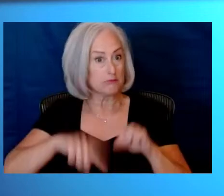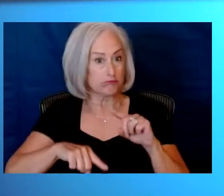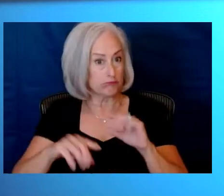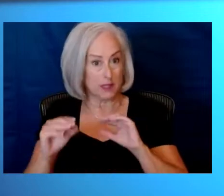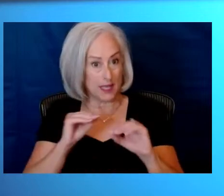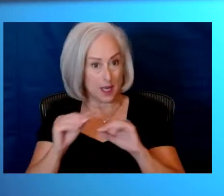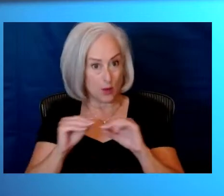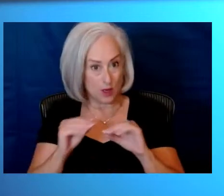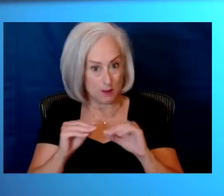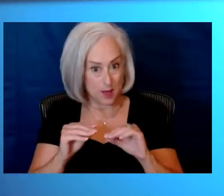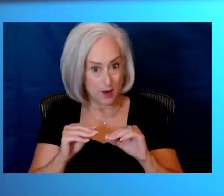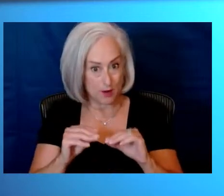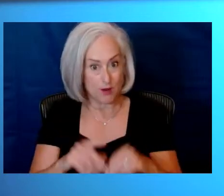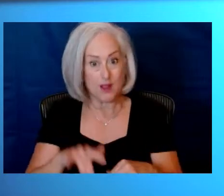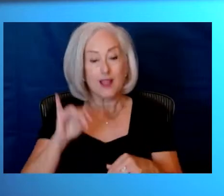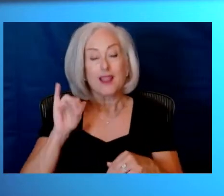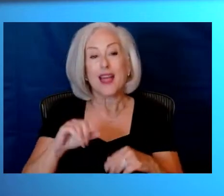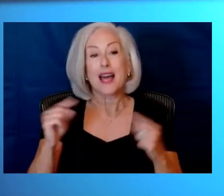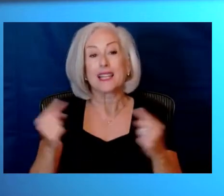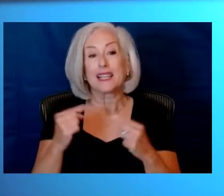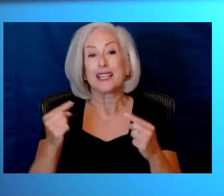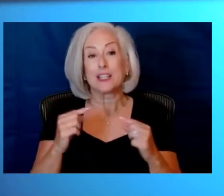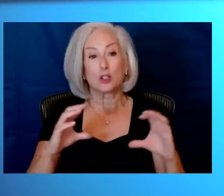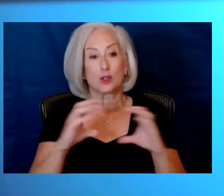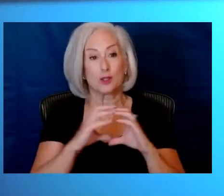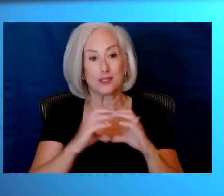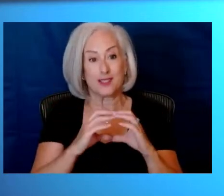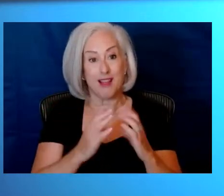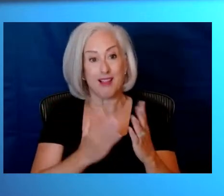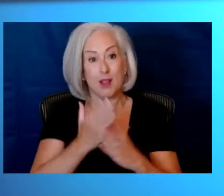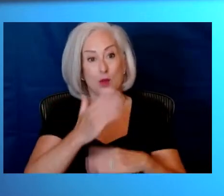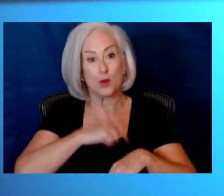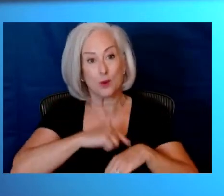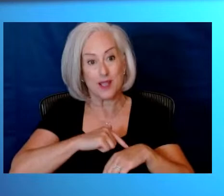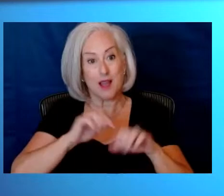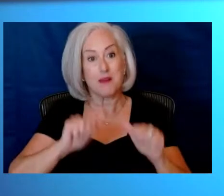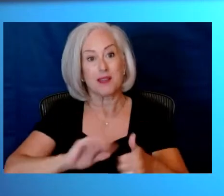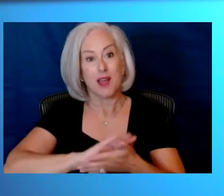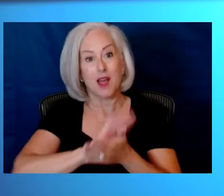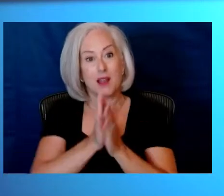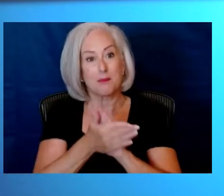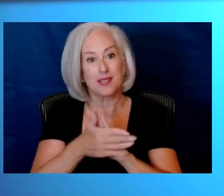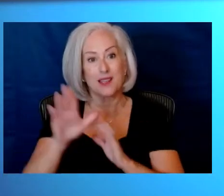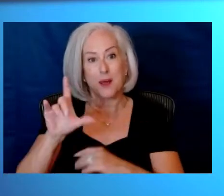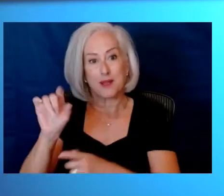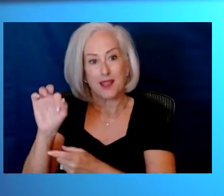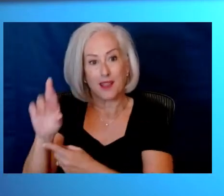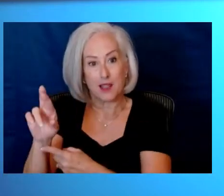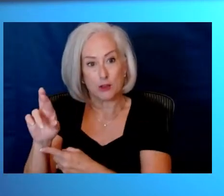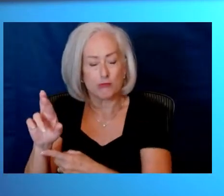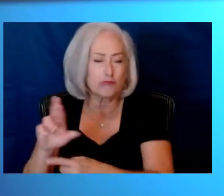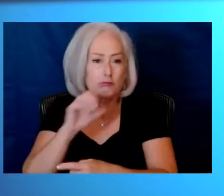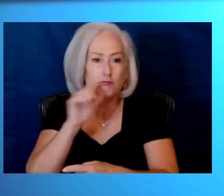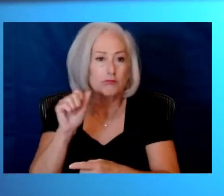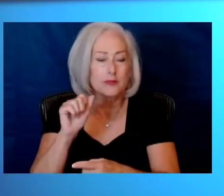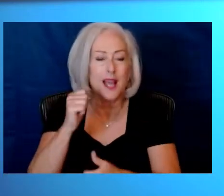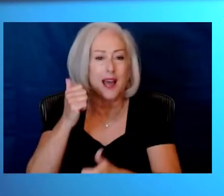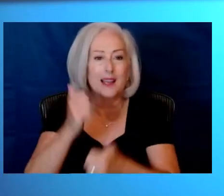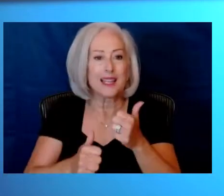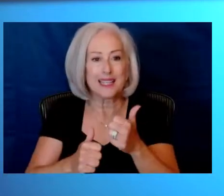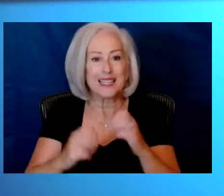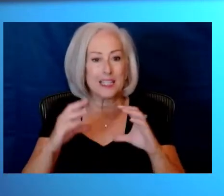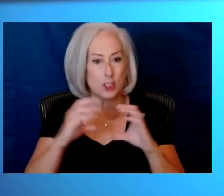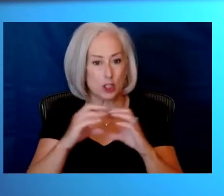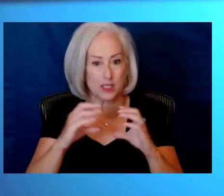injured cells are the ones that over time can develop into cancer cells. Not each and every cell that's going to be injured in your kind